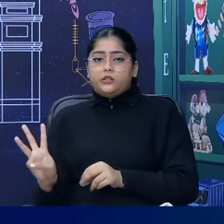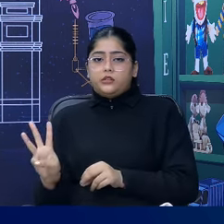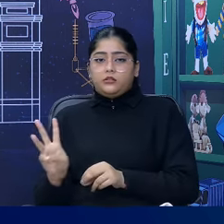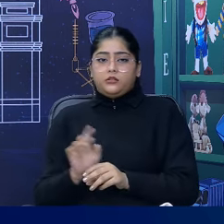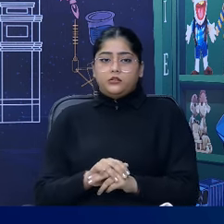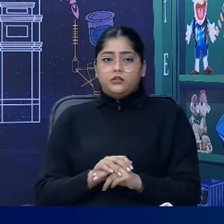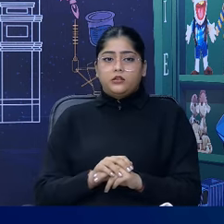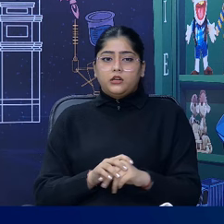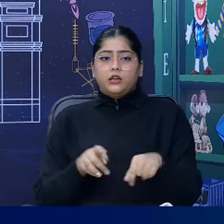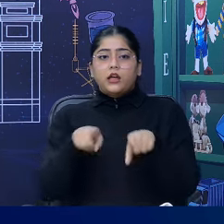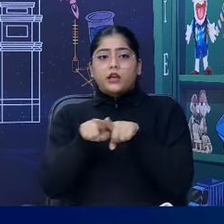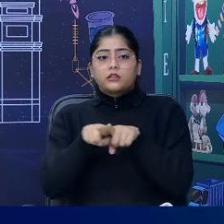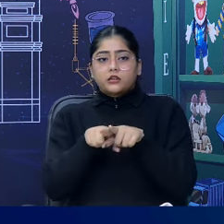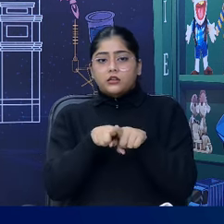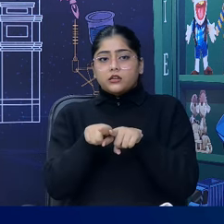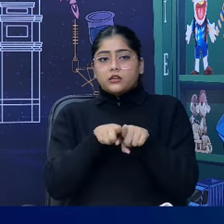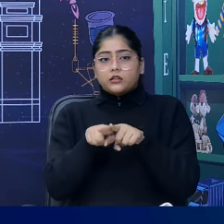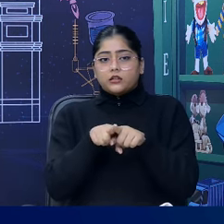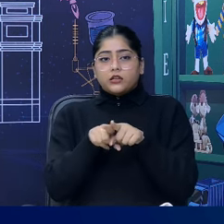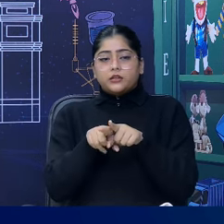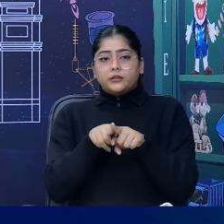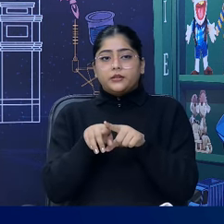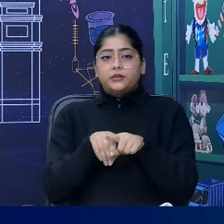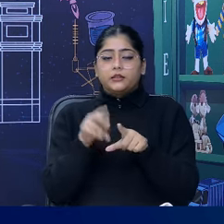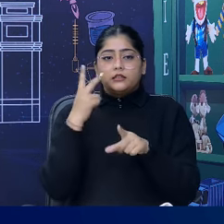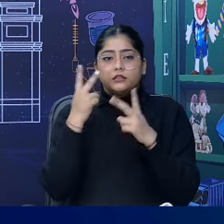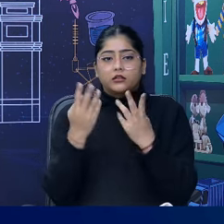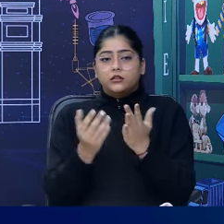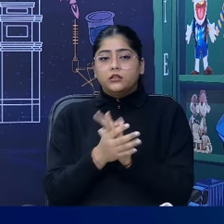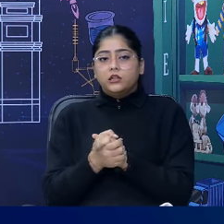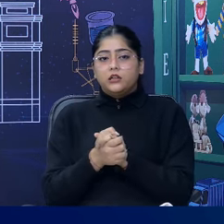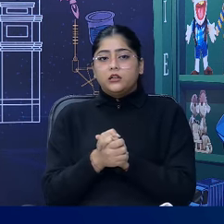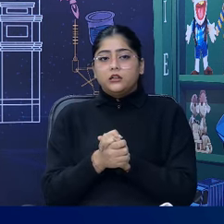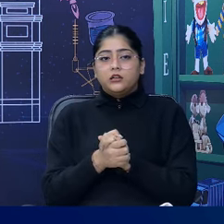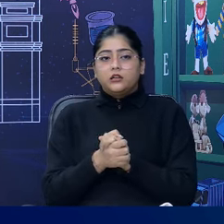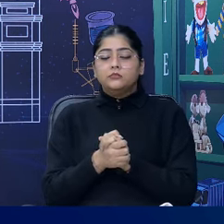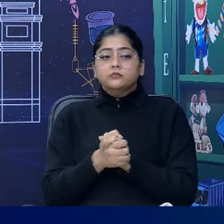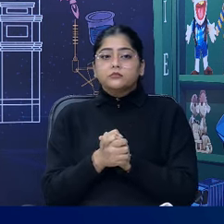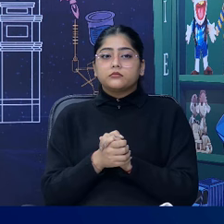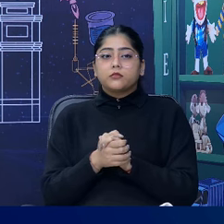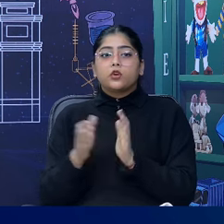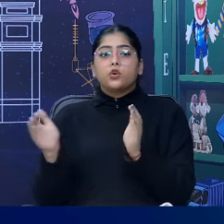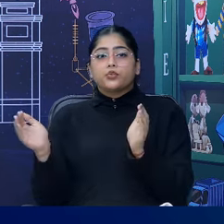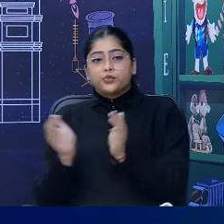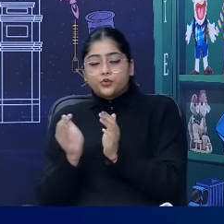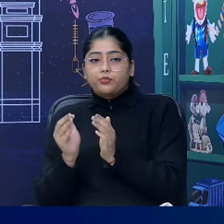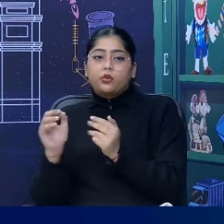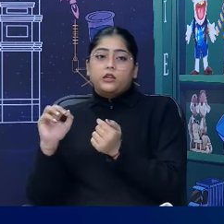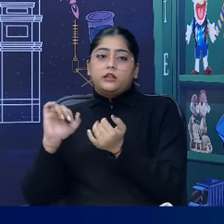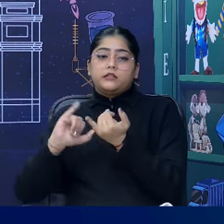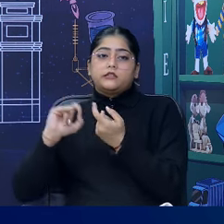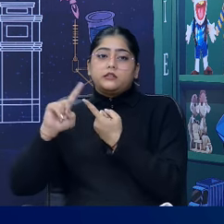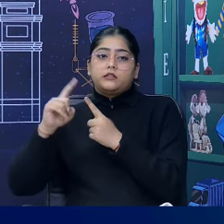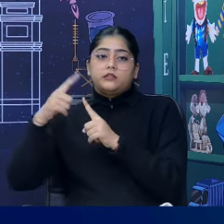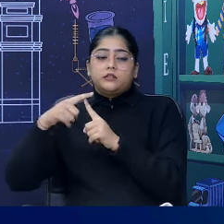are the elements of another set, then the smaller set is known as the subset of